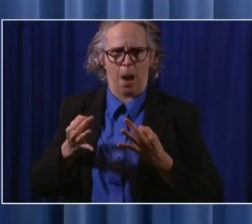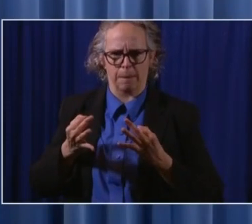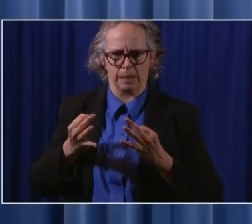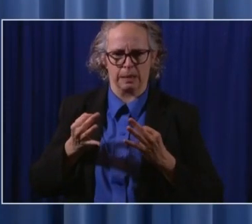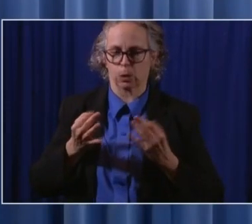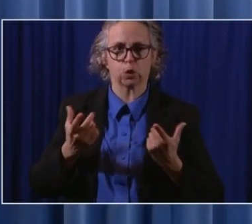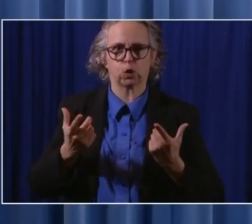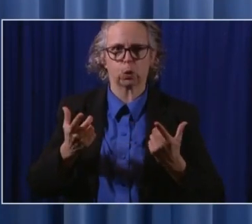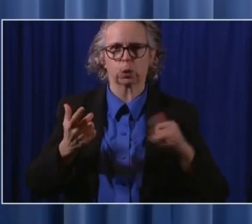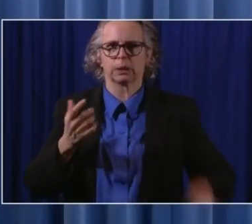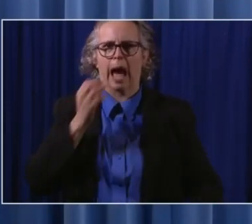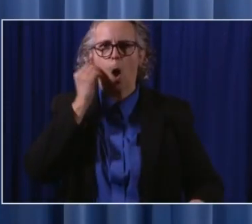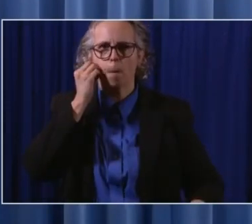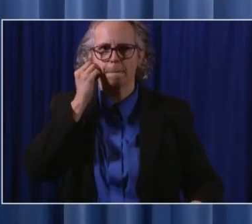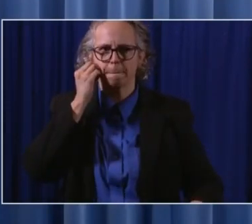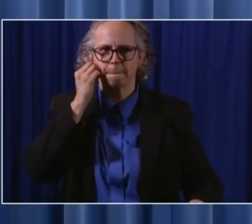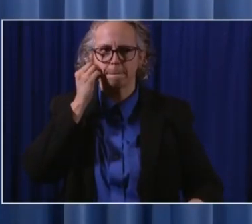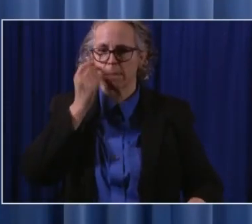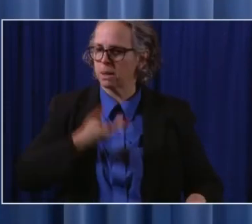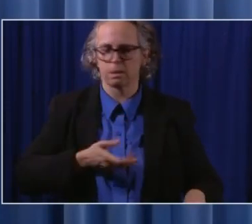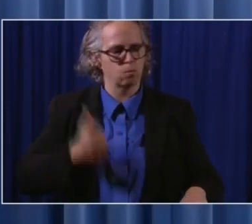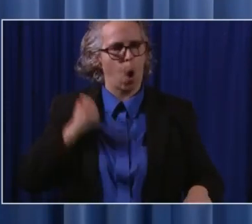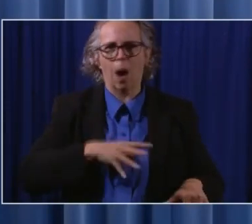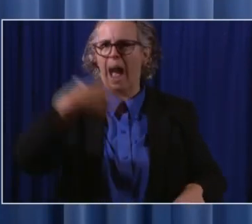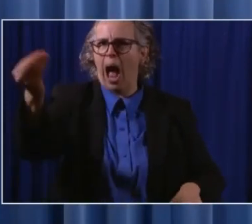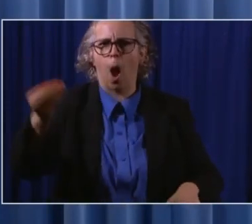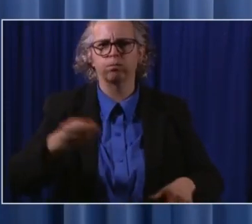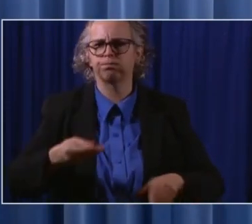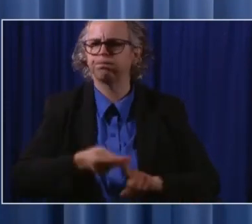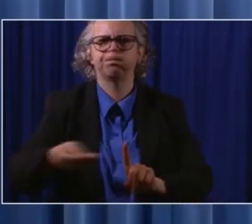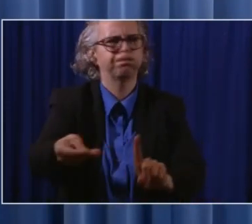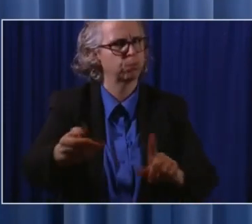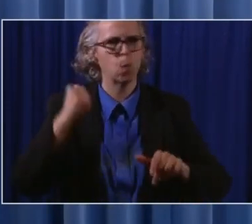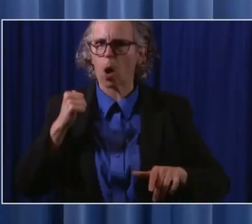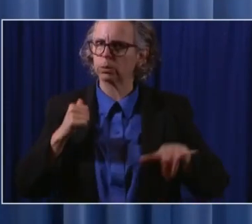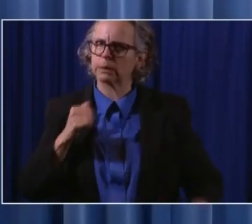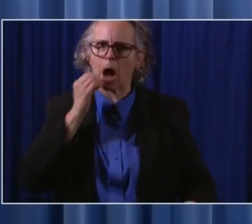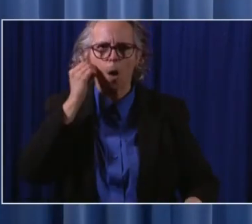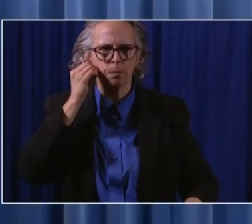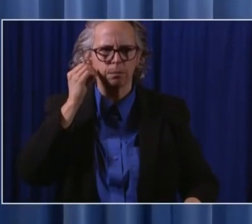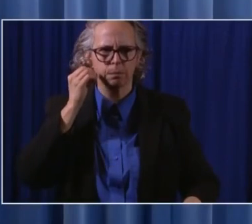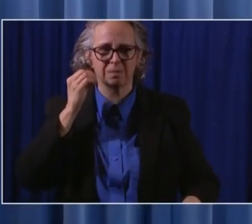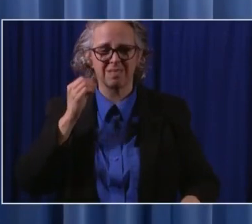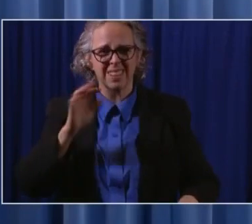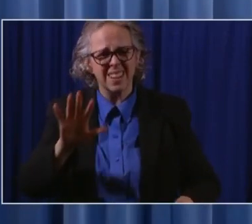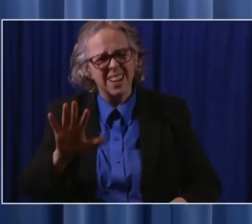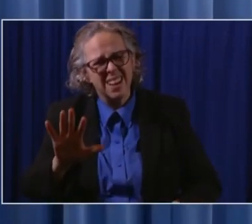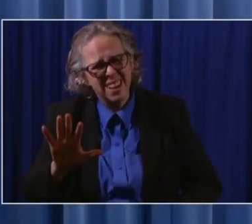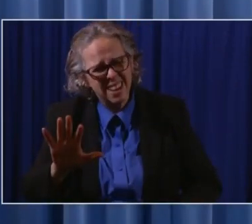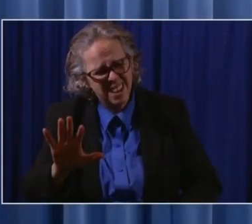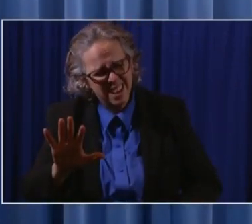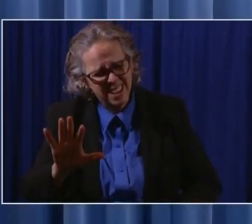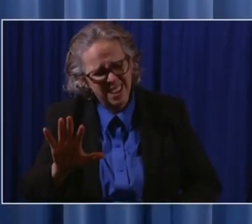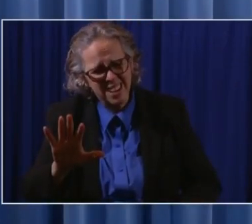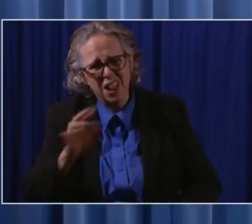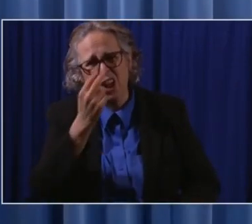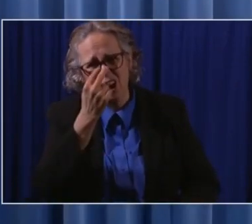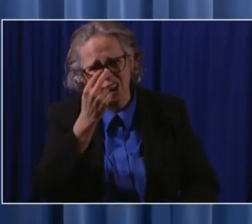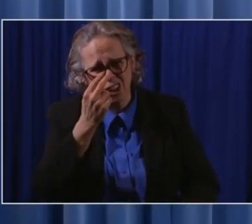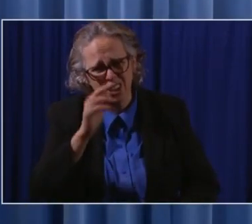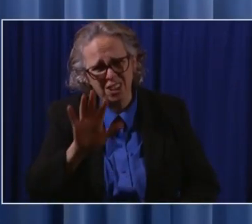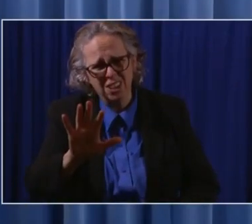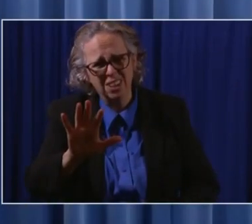spreading even further. Look, we do not want to shut down Ohio bars and